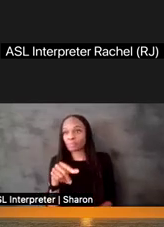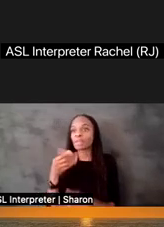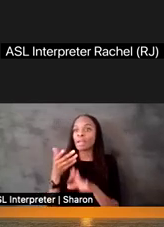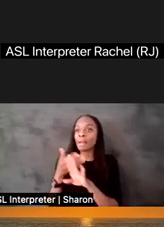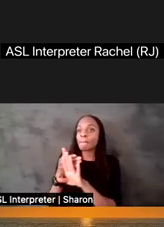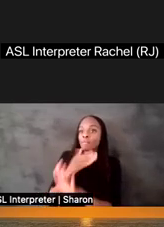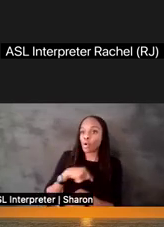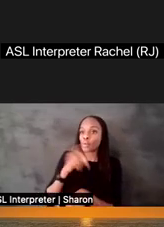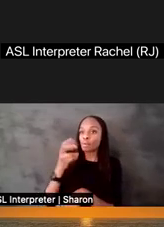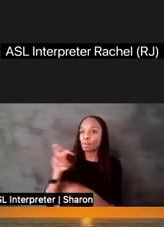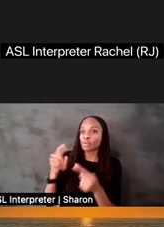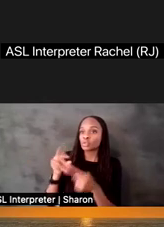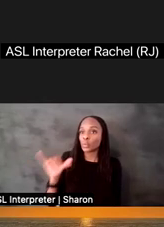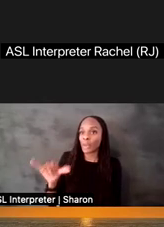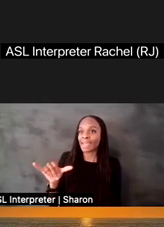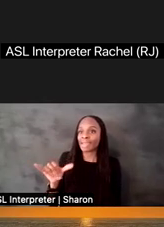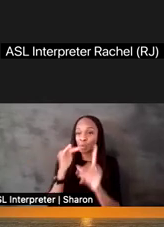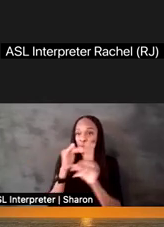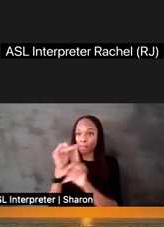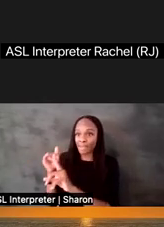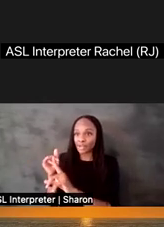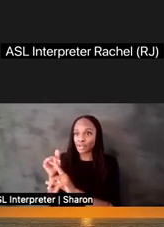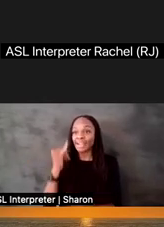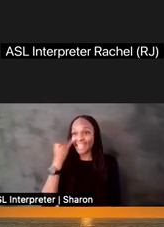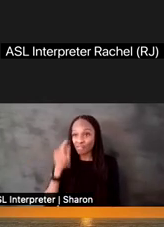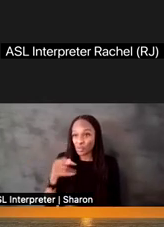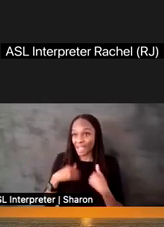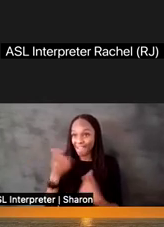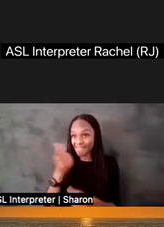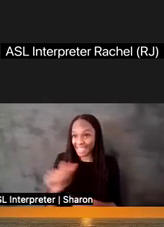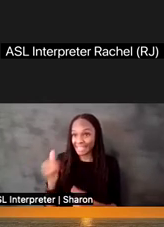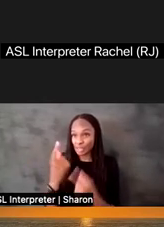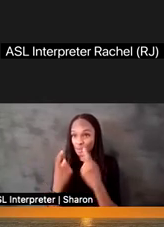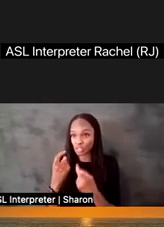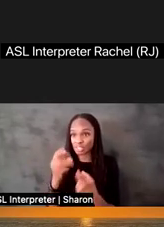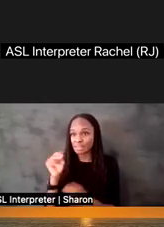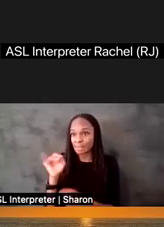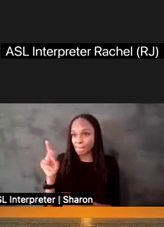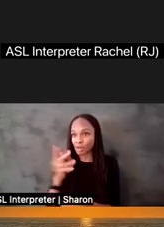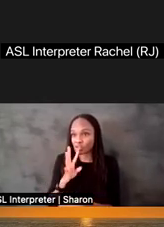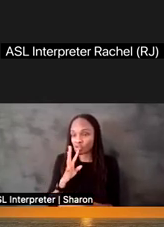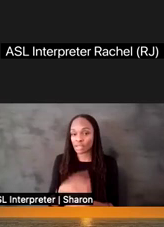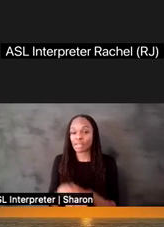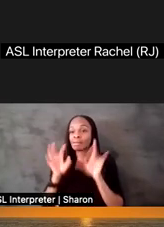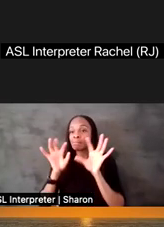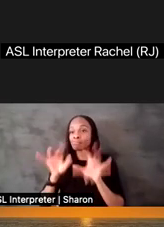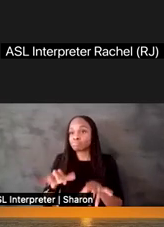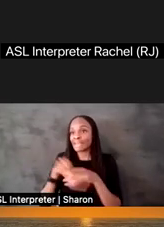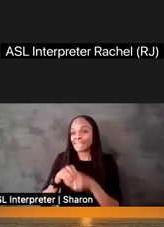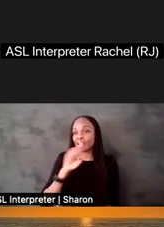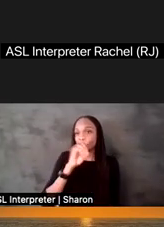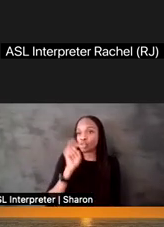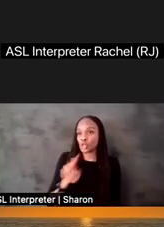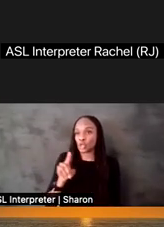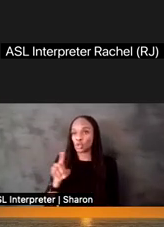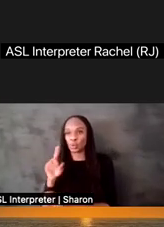Ray, back to just a reminder that if you have questions, please put those into the Q&A, and we will